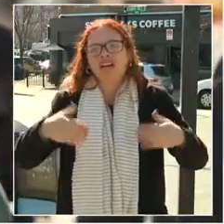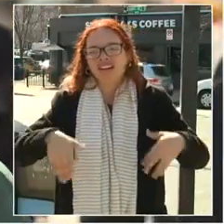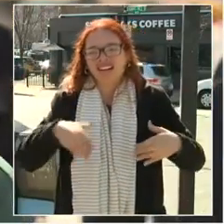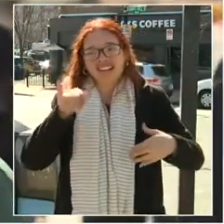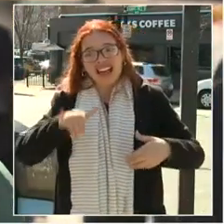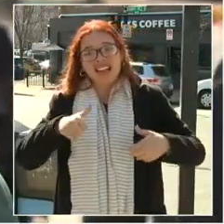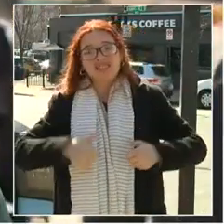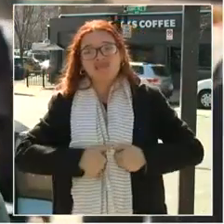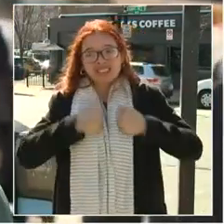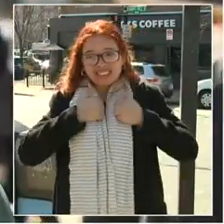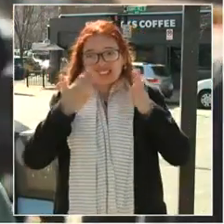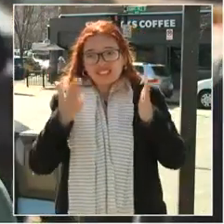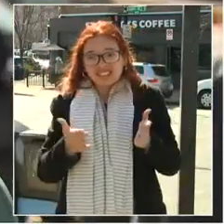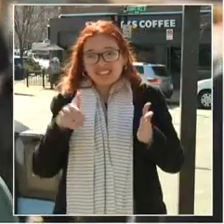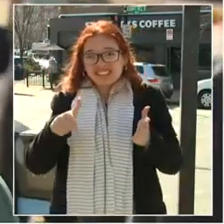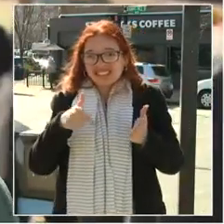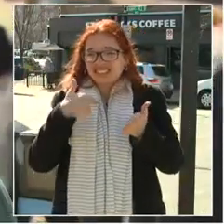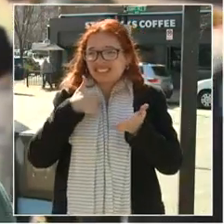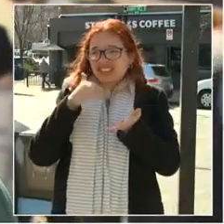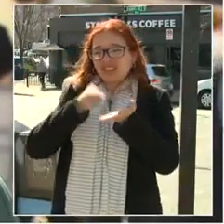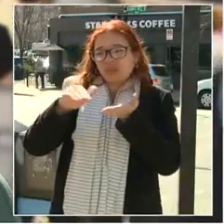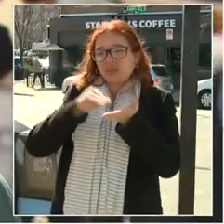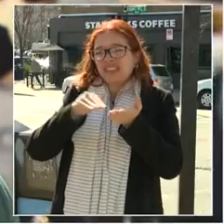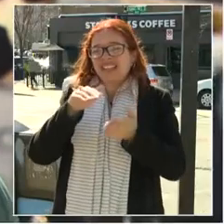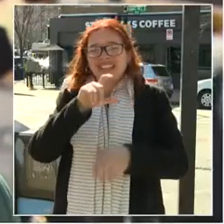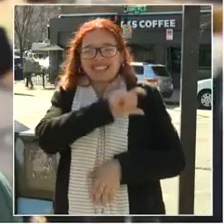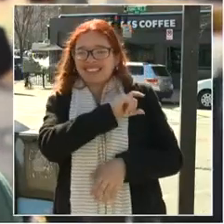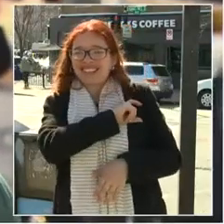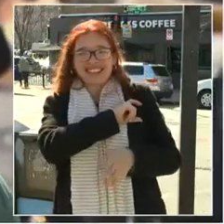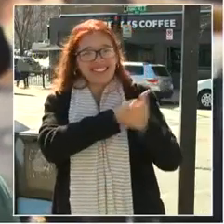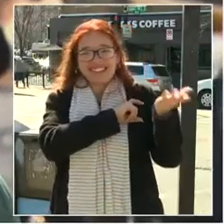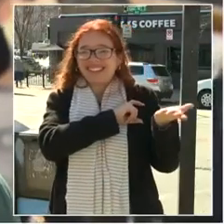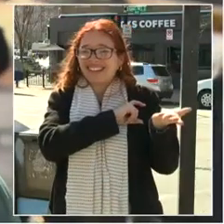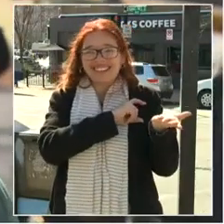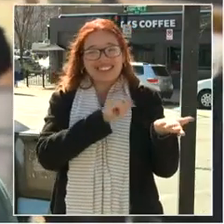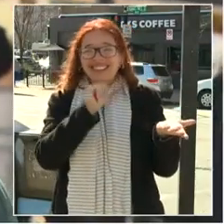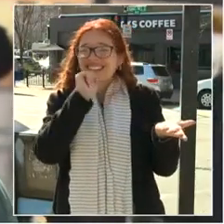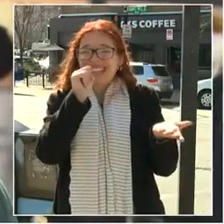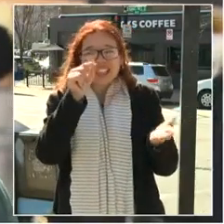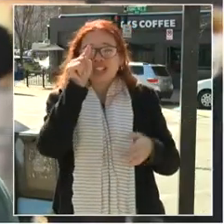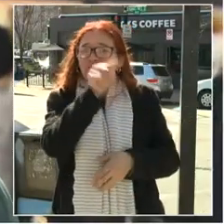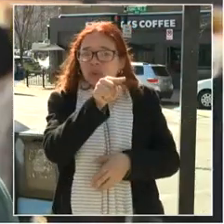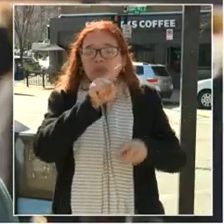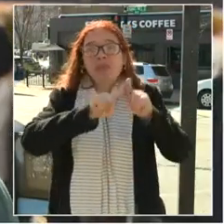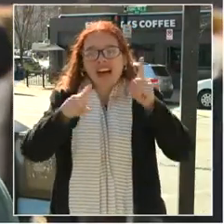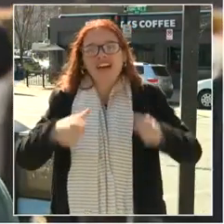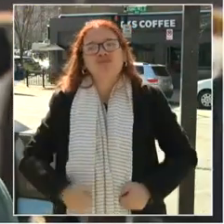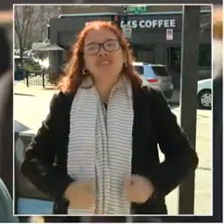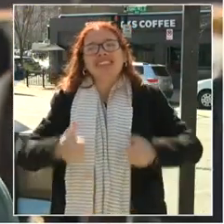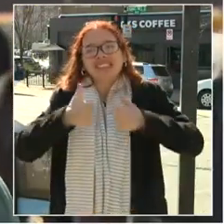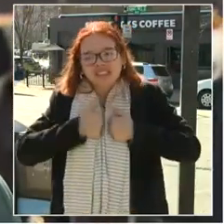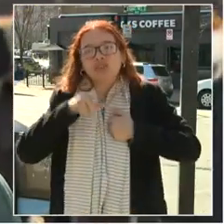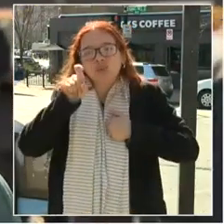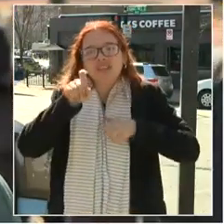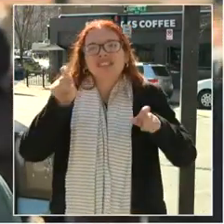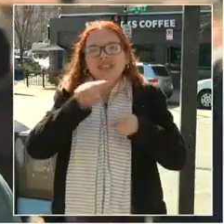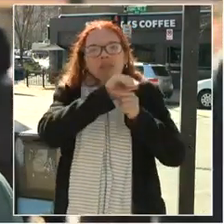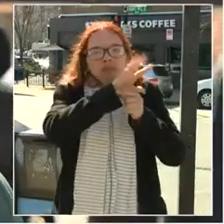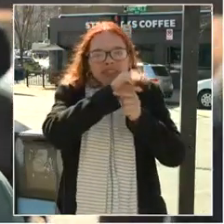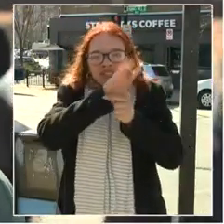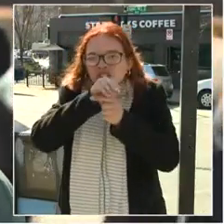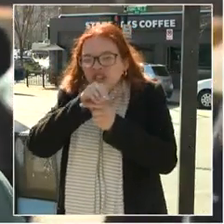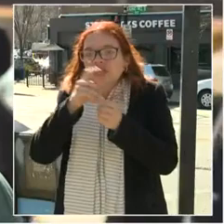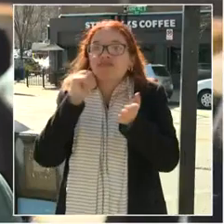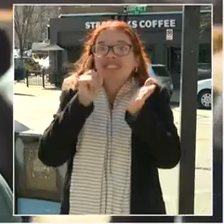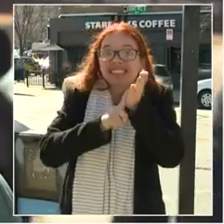building, you'll excuse me, officer, but not the police, who ended up taking pictures, identifying the